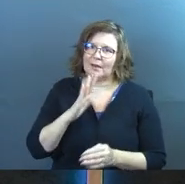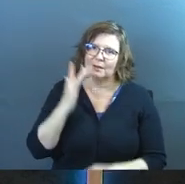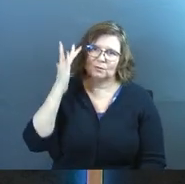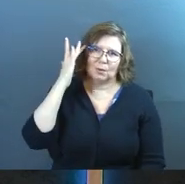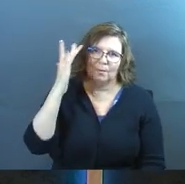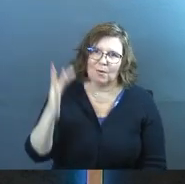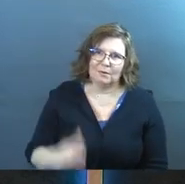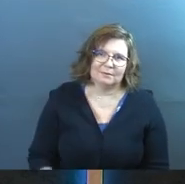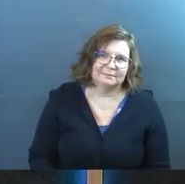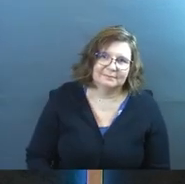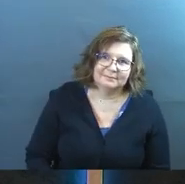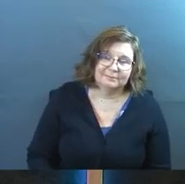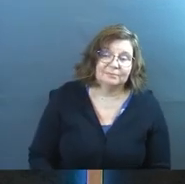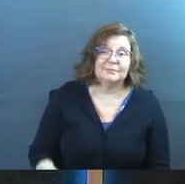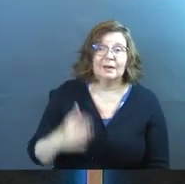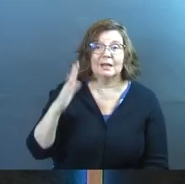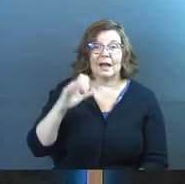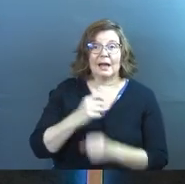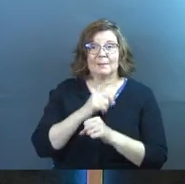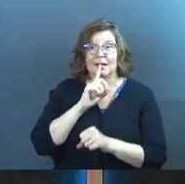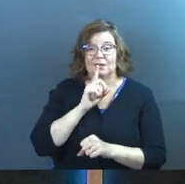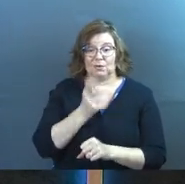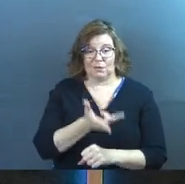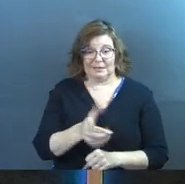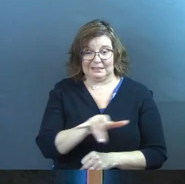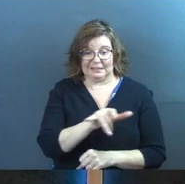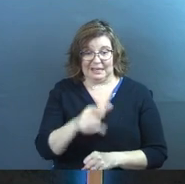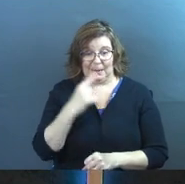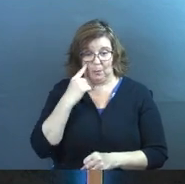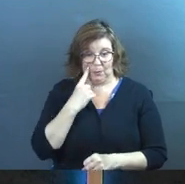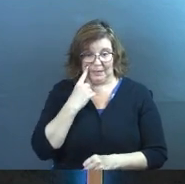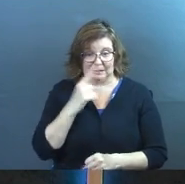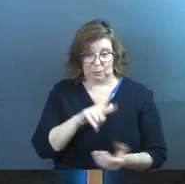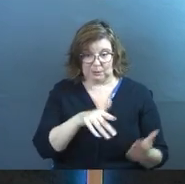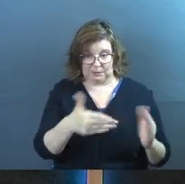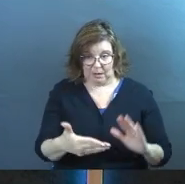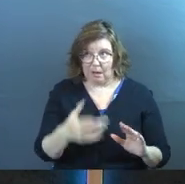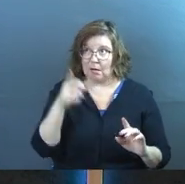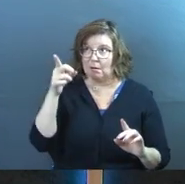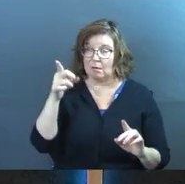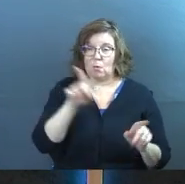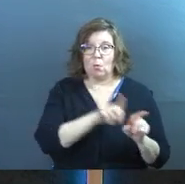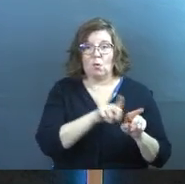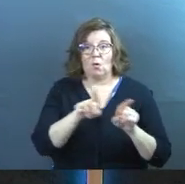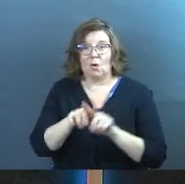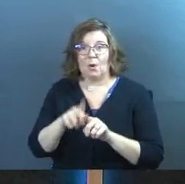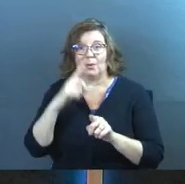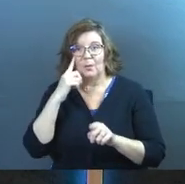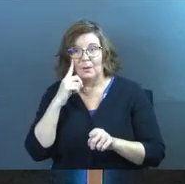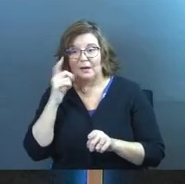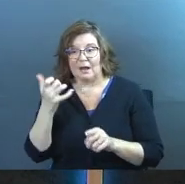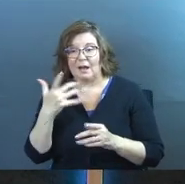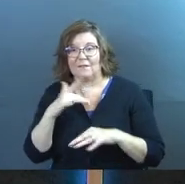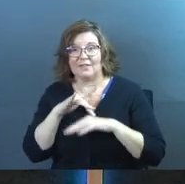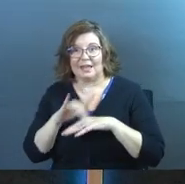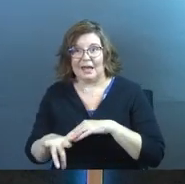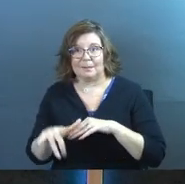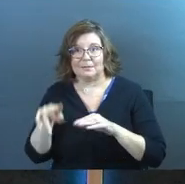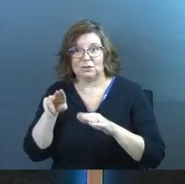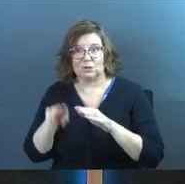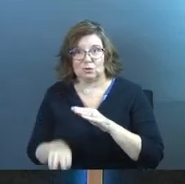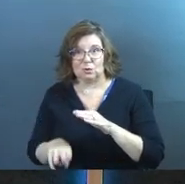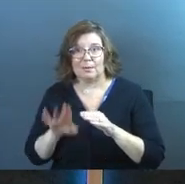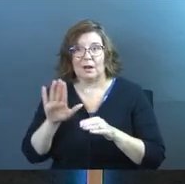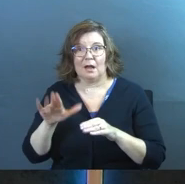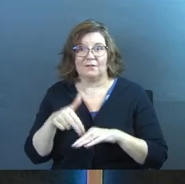smart. God made sure that the witnesses of his death were also the witnesses of the empty tomb